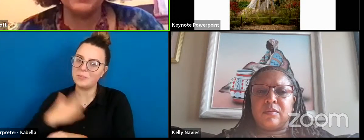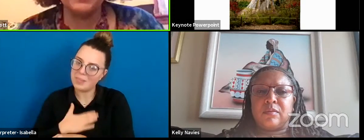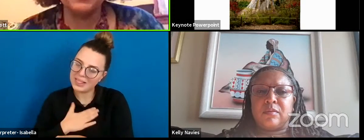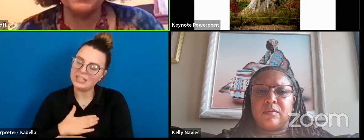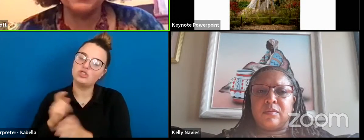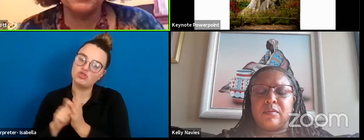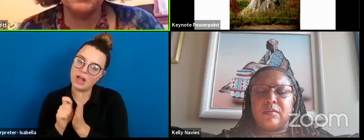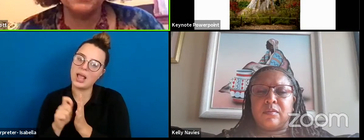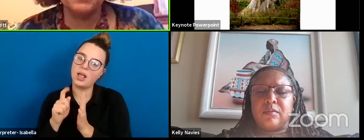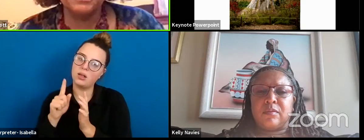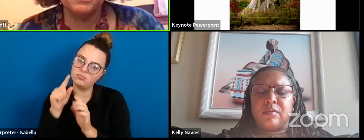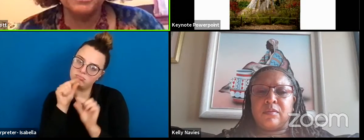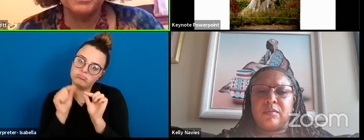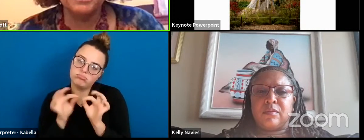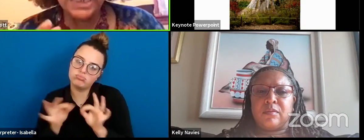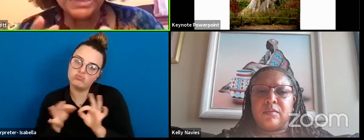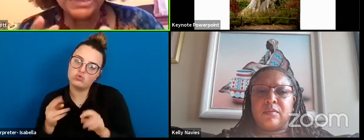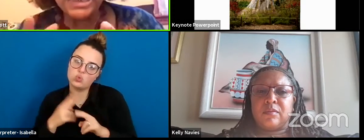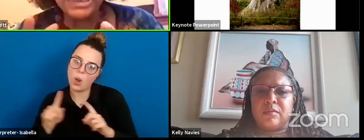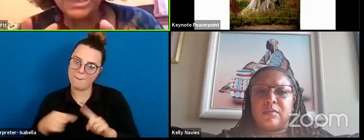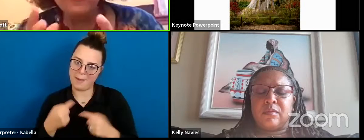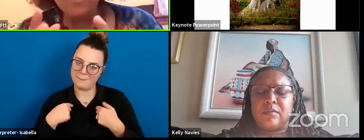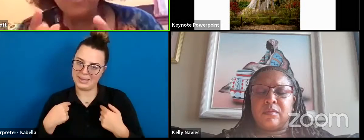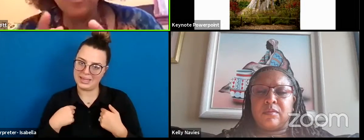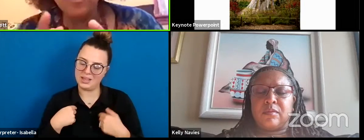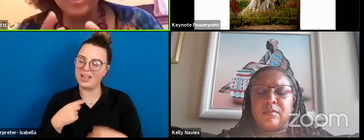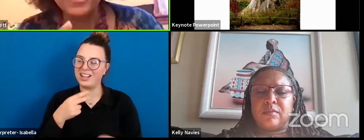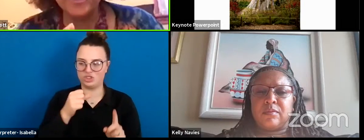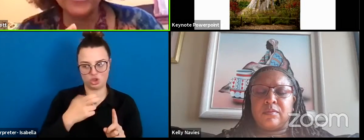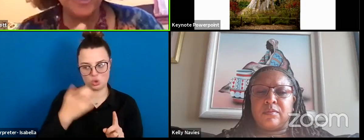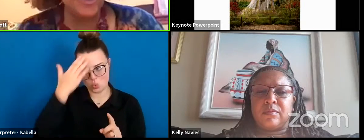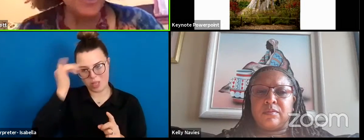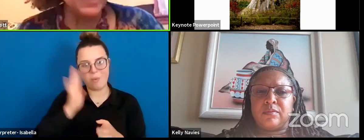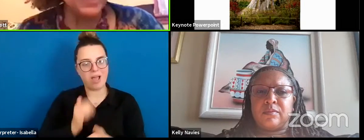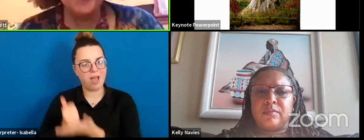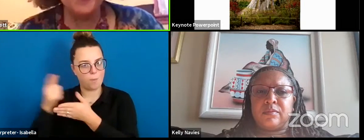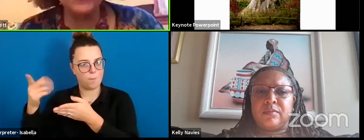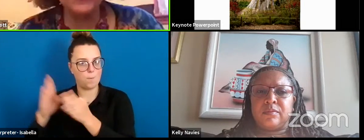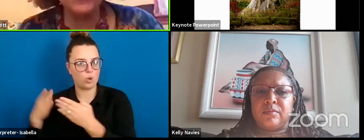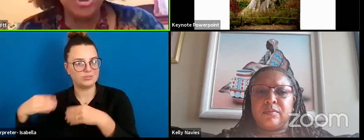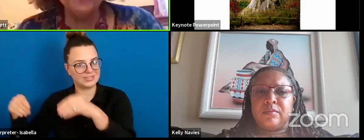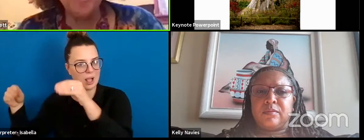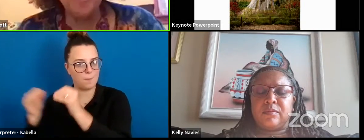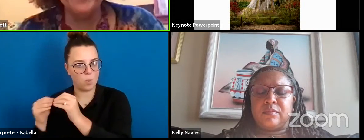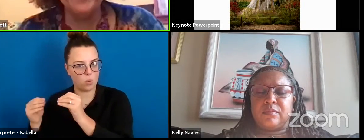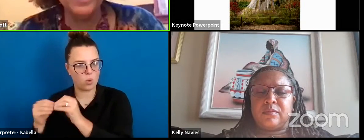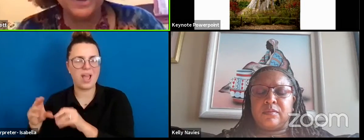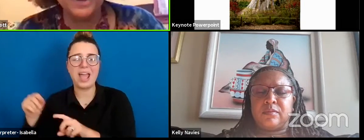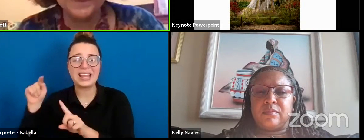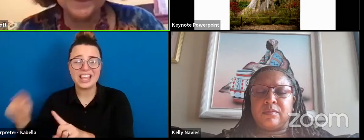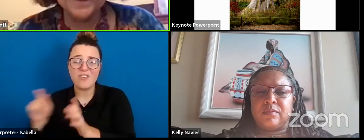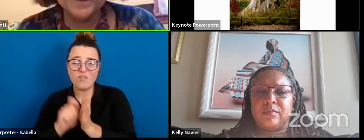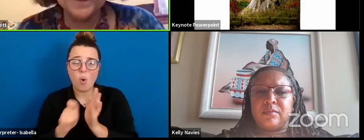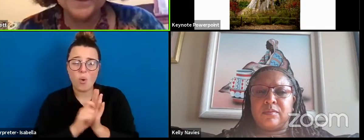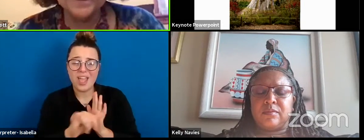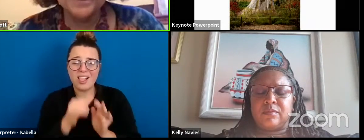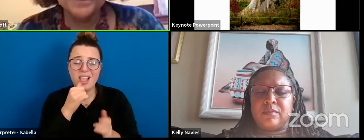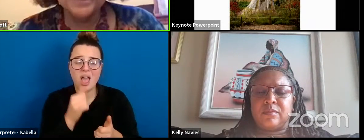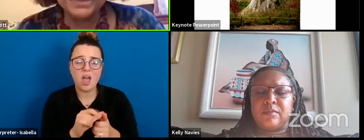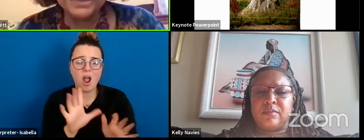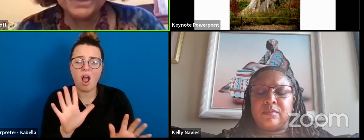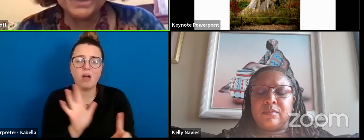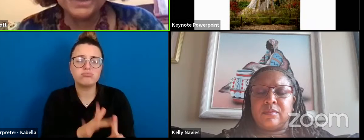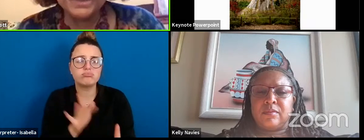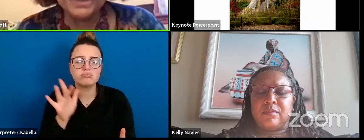sell. And he wrote a letter to her that was so brilliant. He